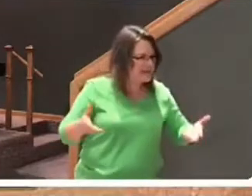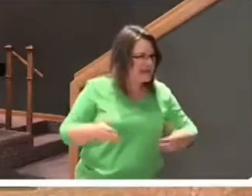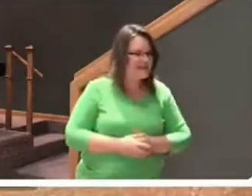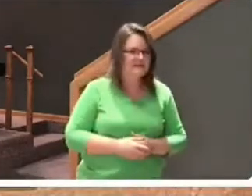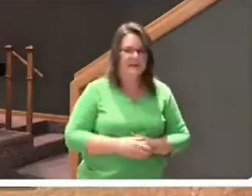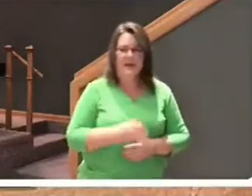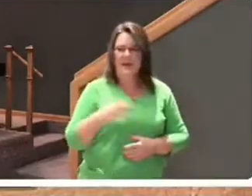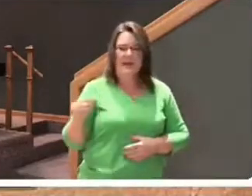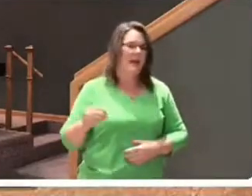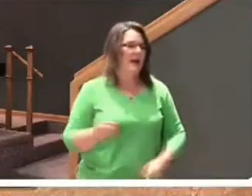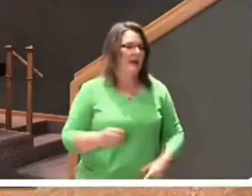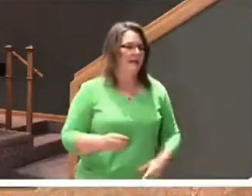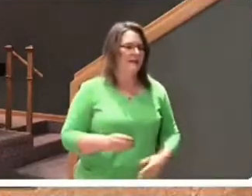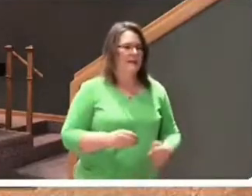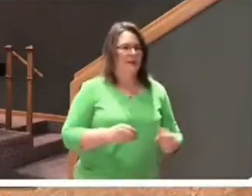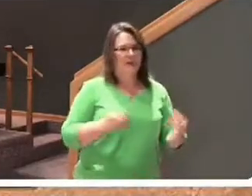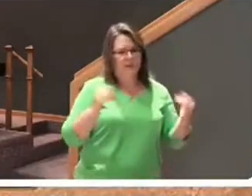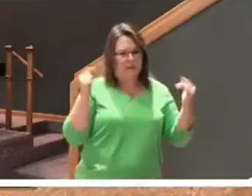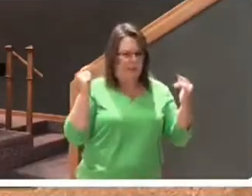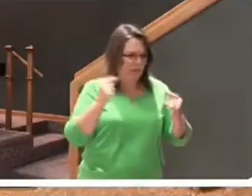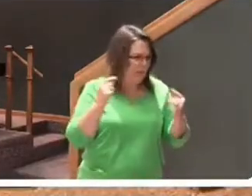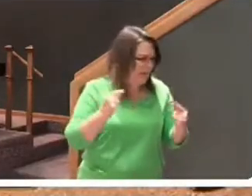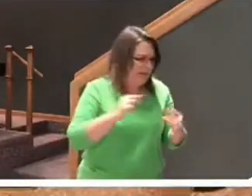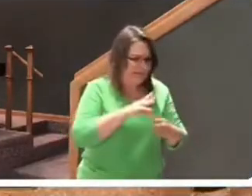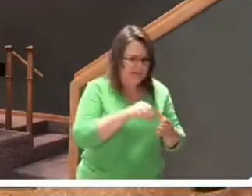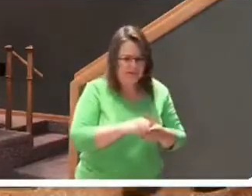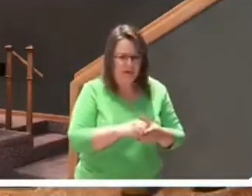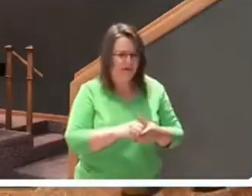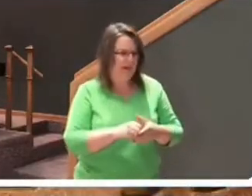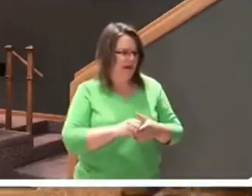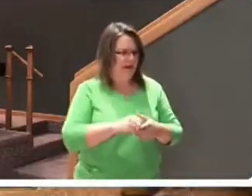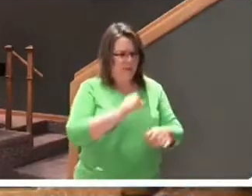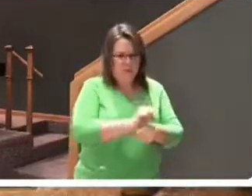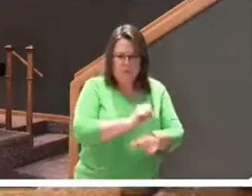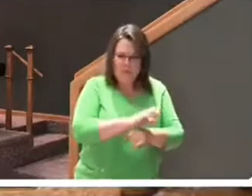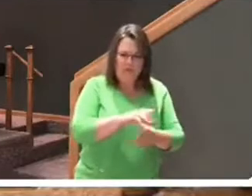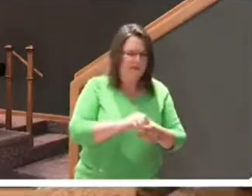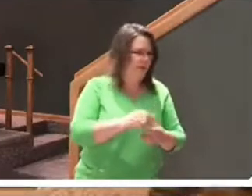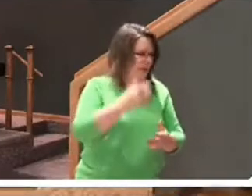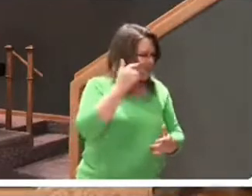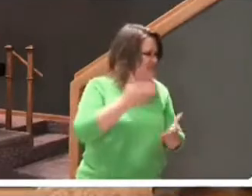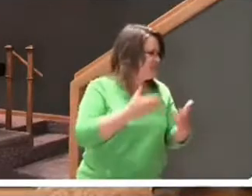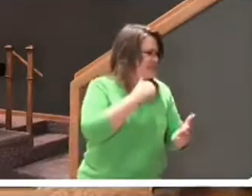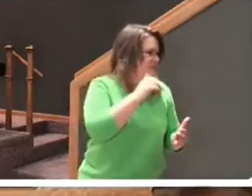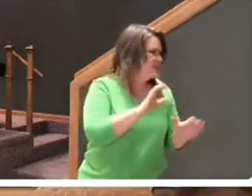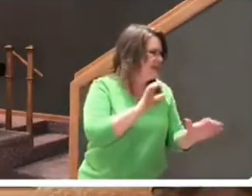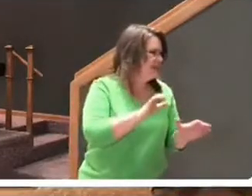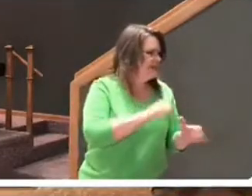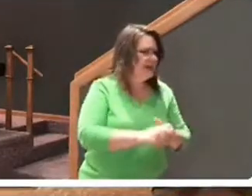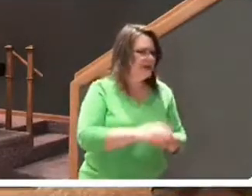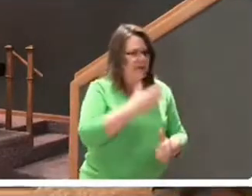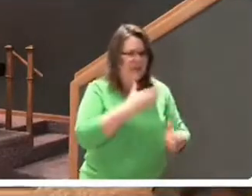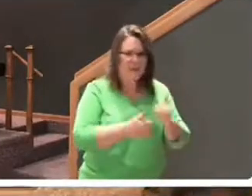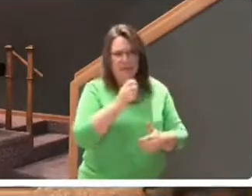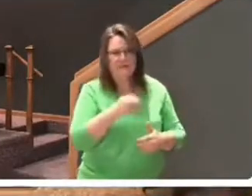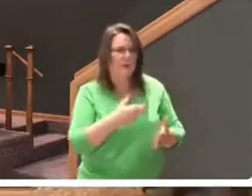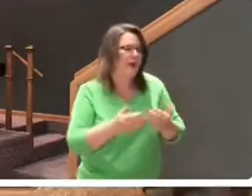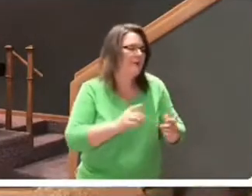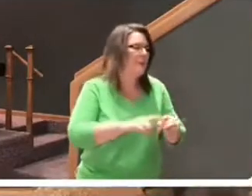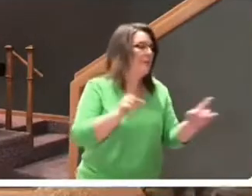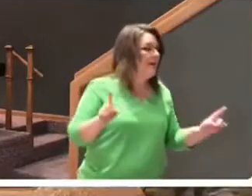like the headaches and the maintenance and different things because maybe it wasn't done the best or whatever.